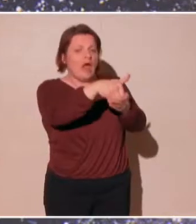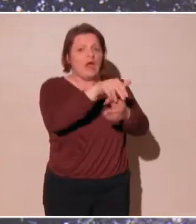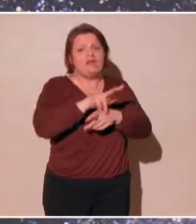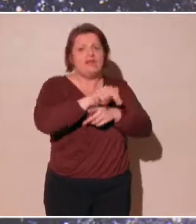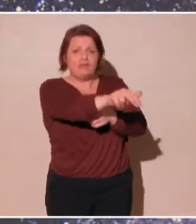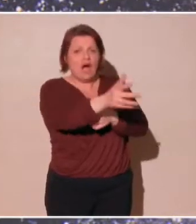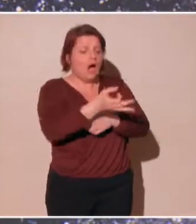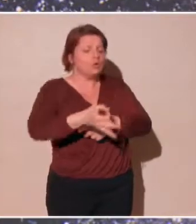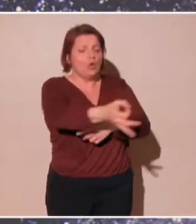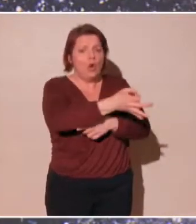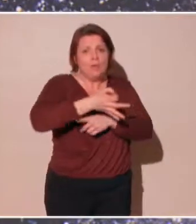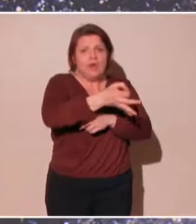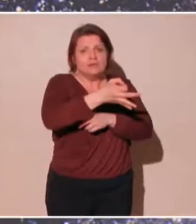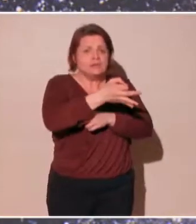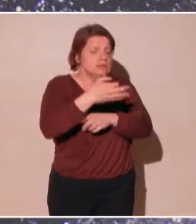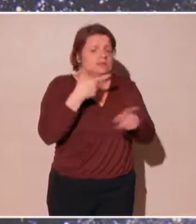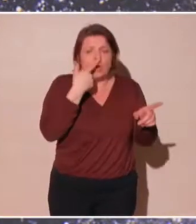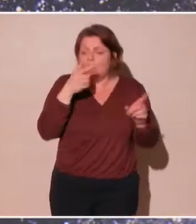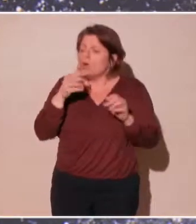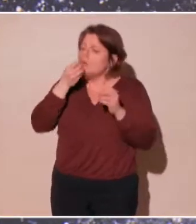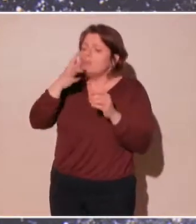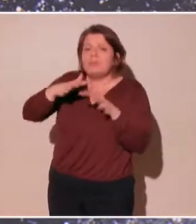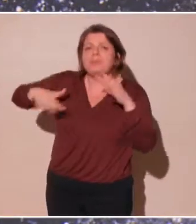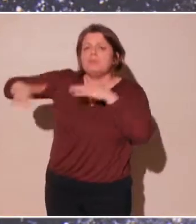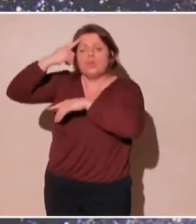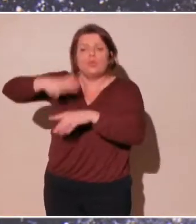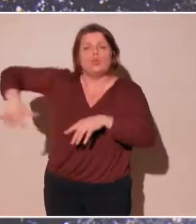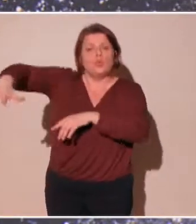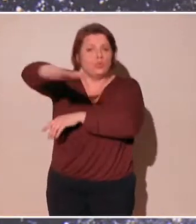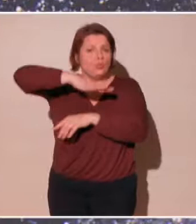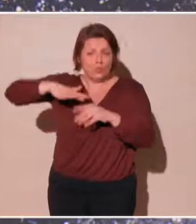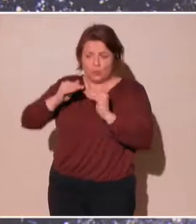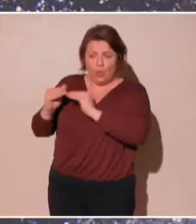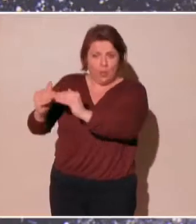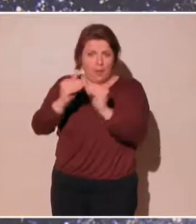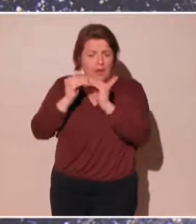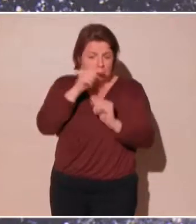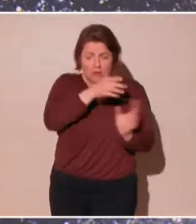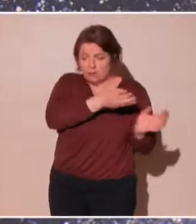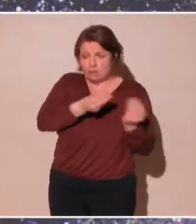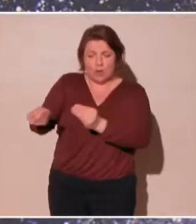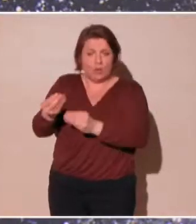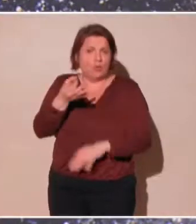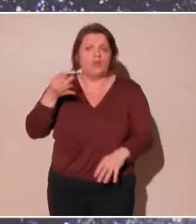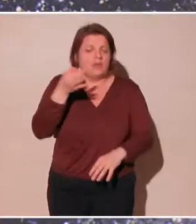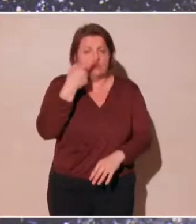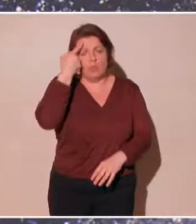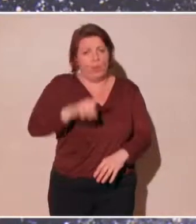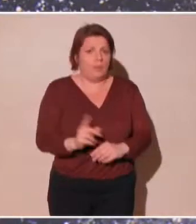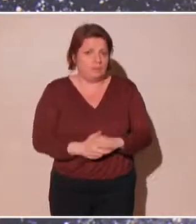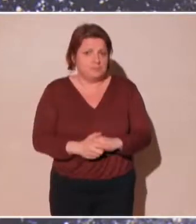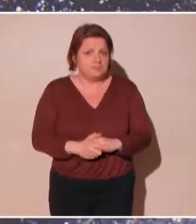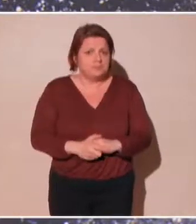self-inhibition or self-control in a way, keeping in mind the overarching principle